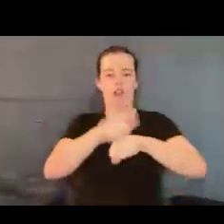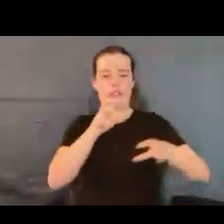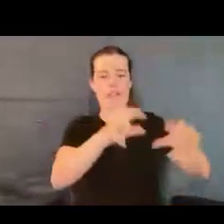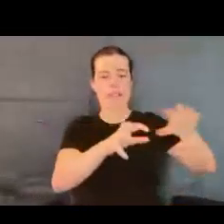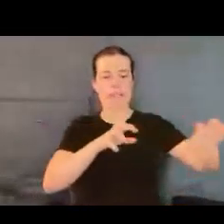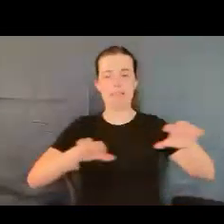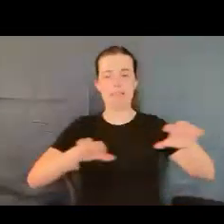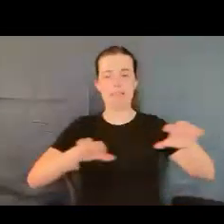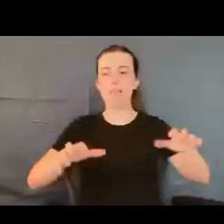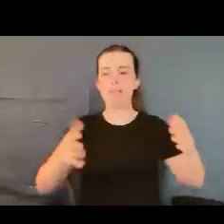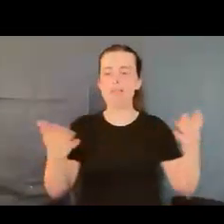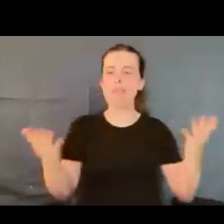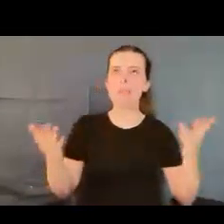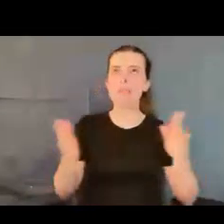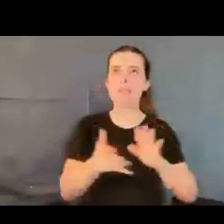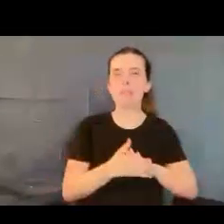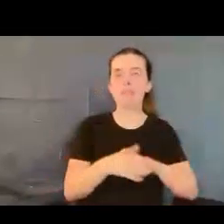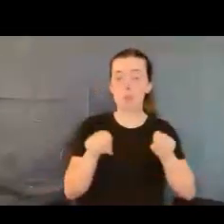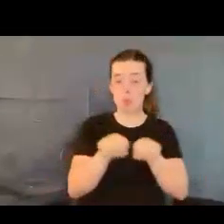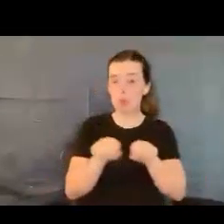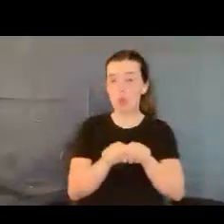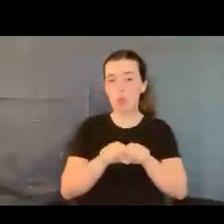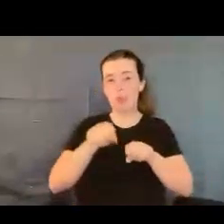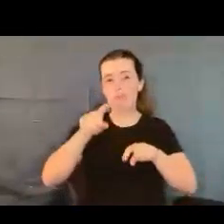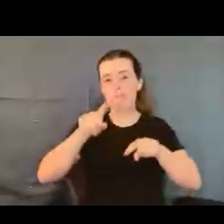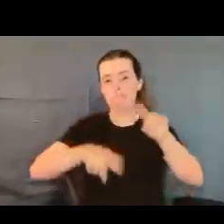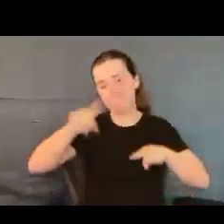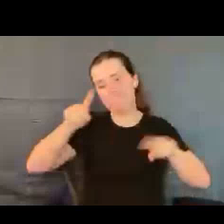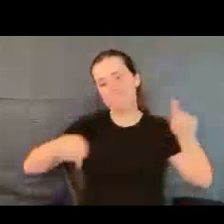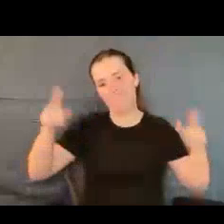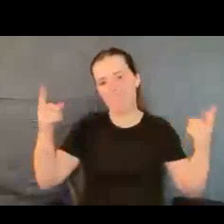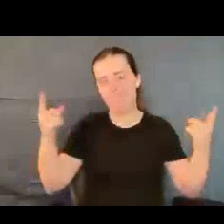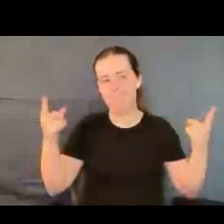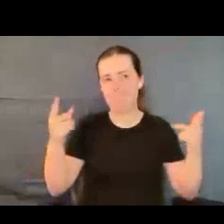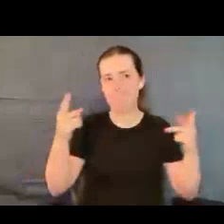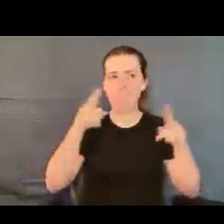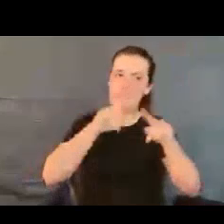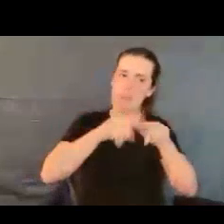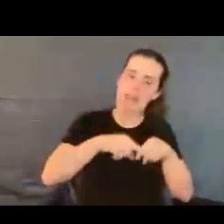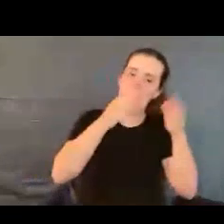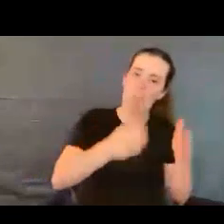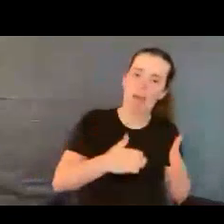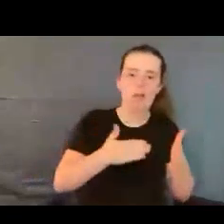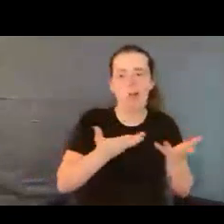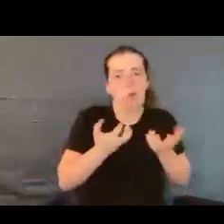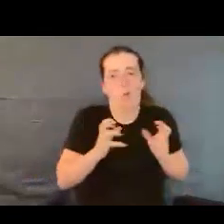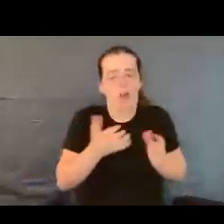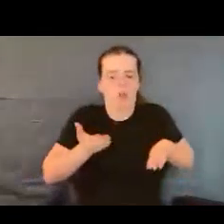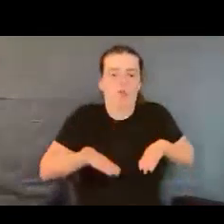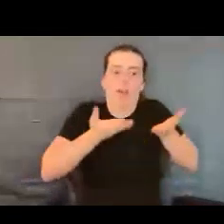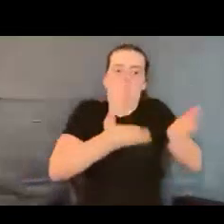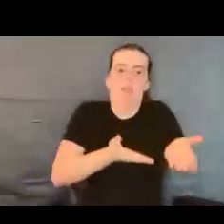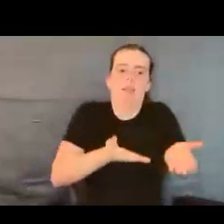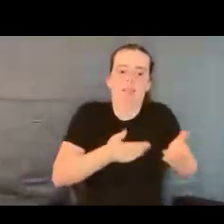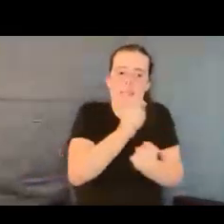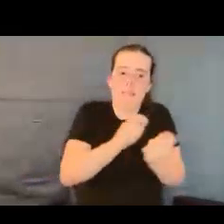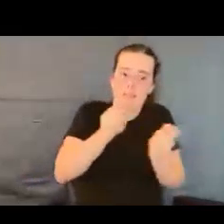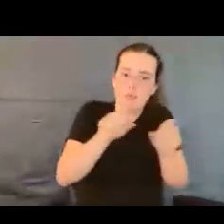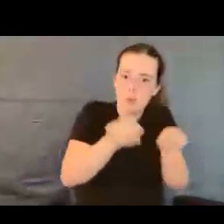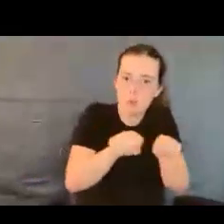don't, it depends. I mean, shoes are so variable by person that I tend not to recommend very specific shoes for things because it depends on what you're comfortable in. But what I